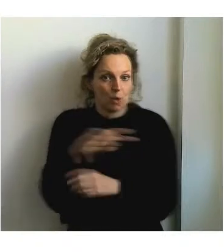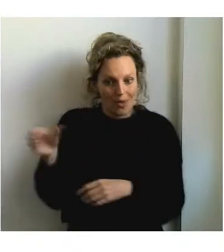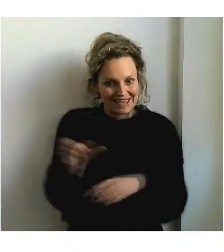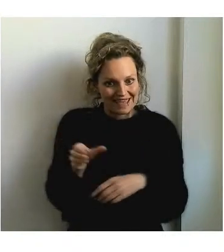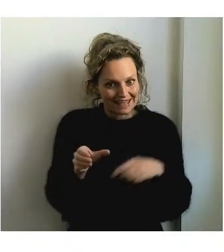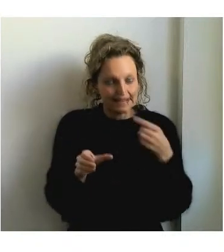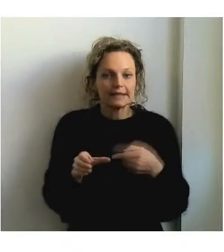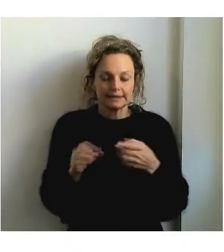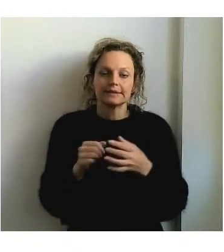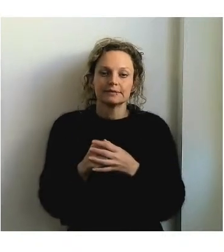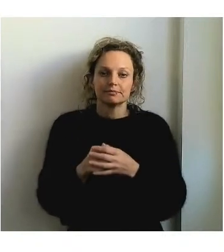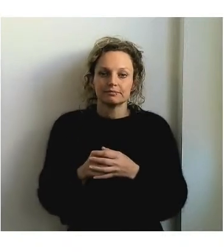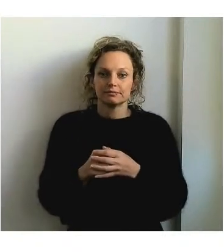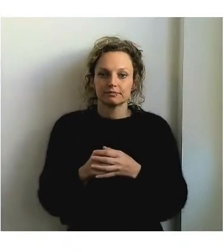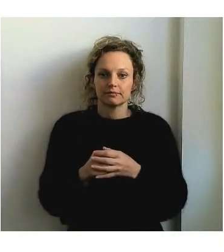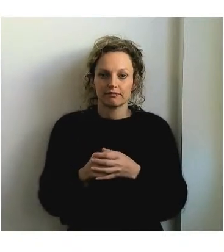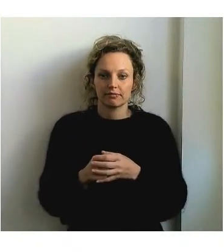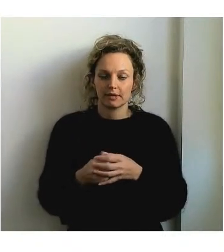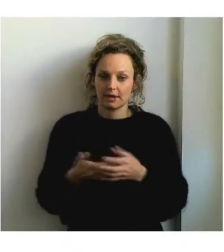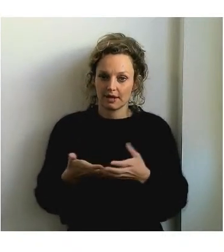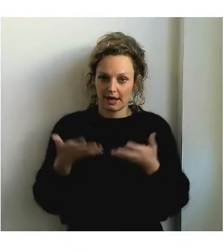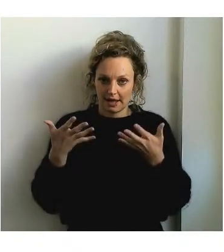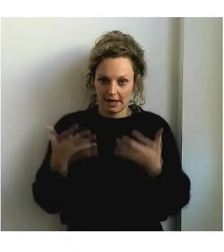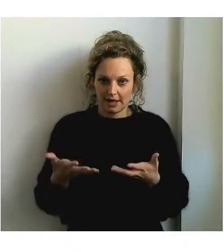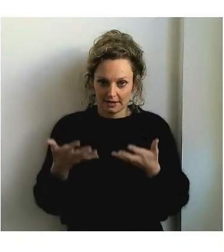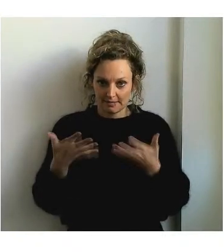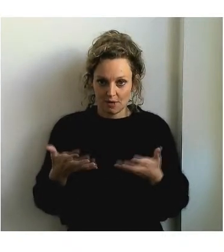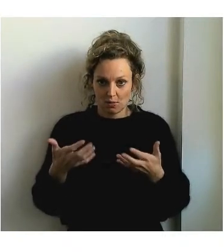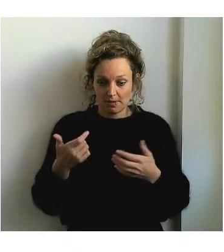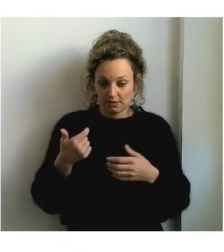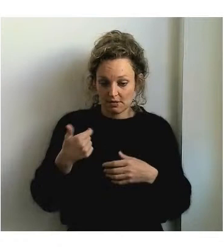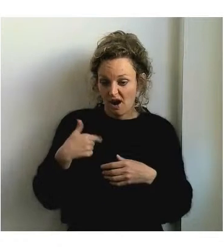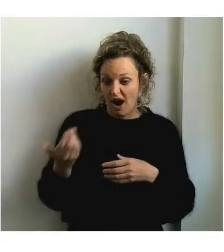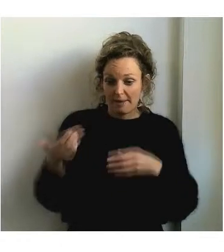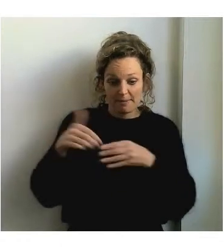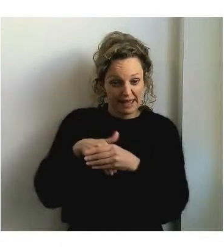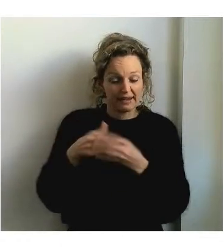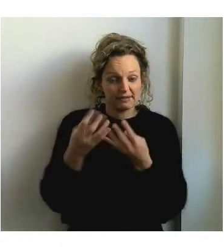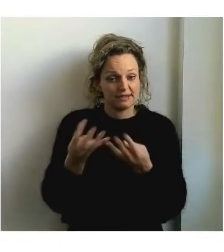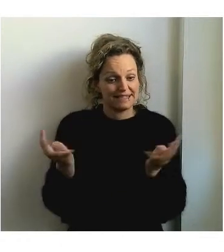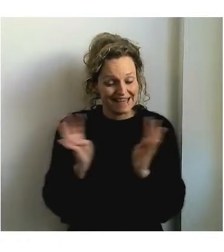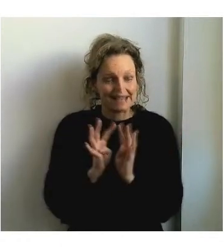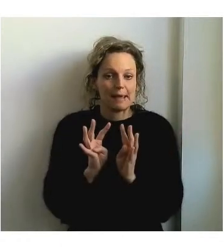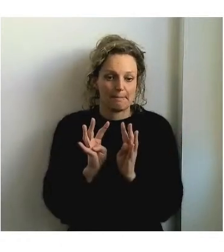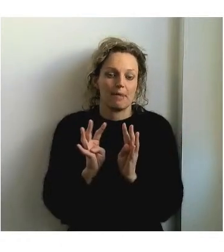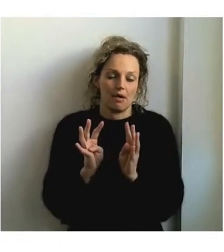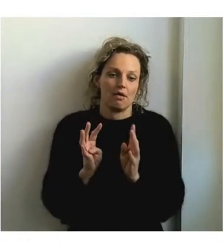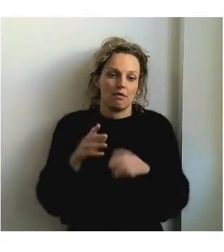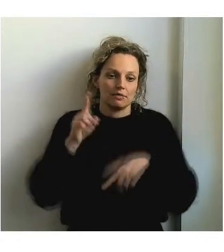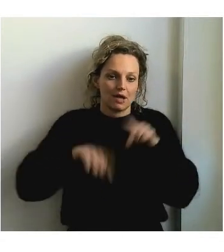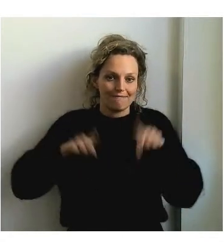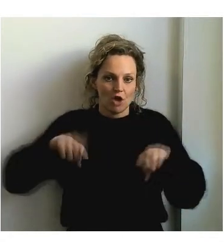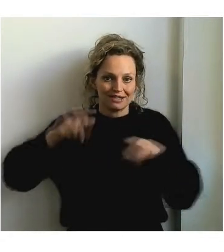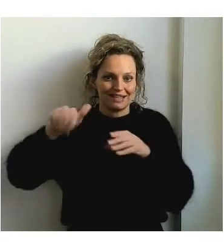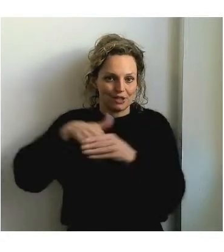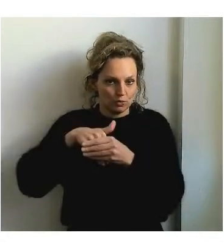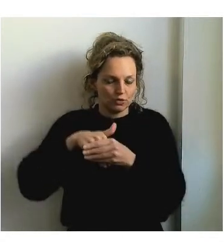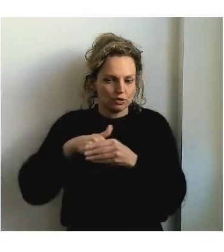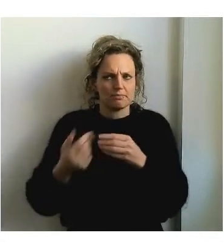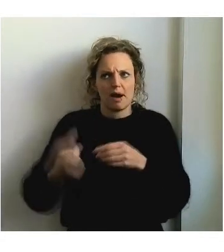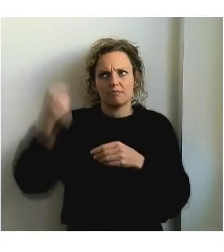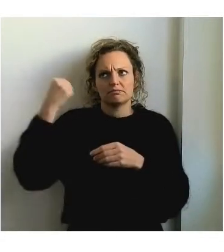currently now, I now sit in our central kind of diversity and inclusion team, but when we signed up to Disability Confident, back